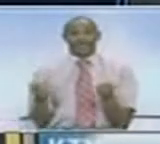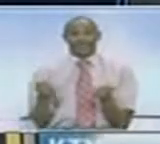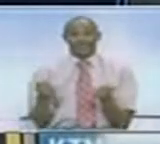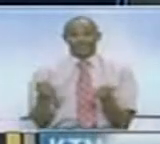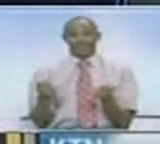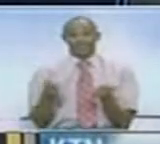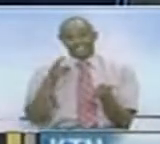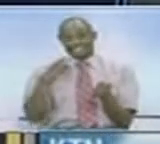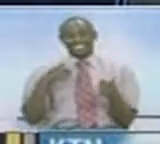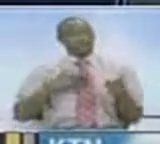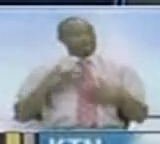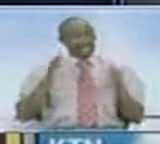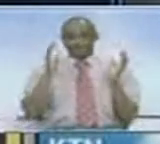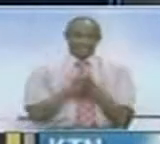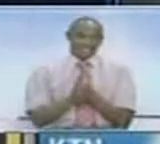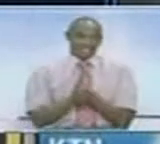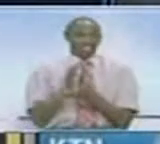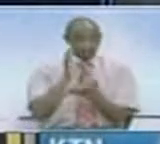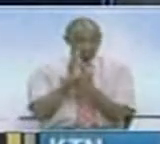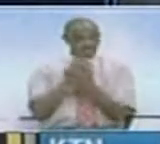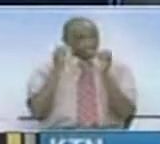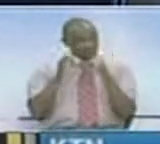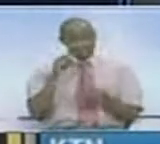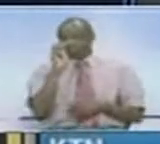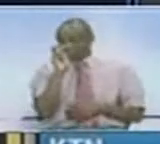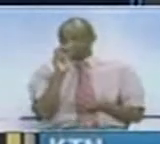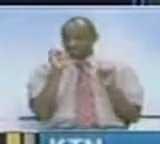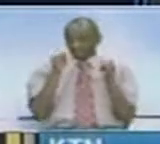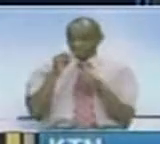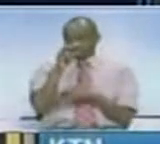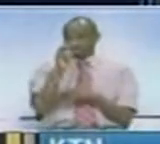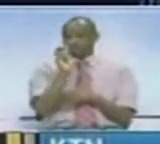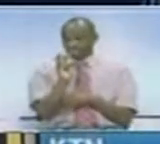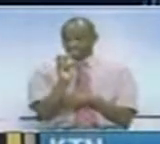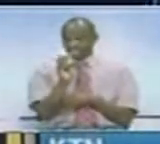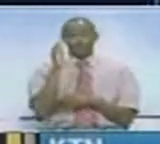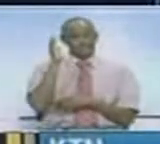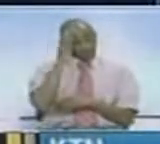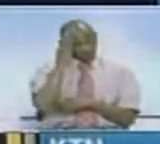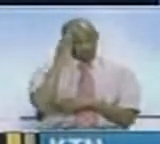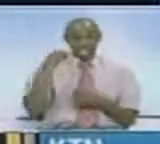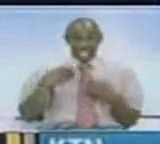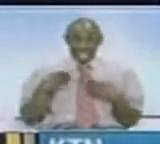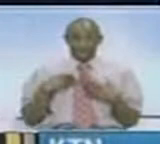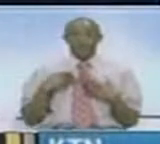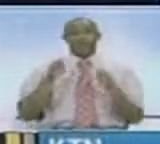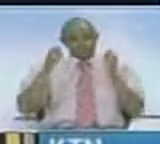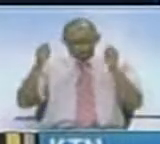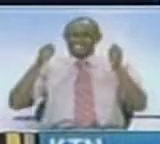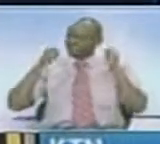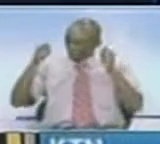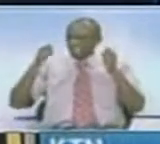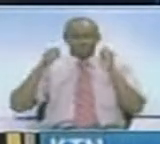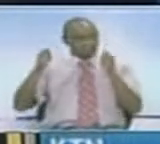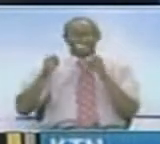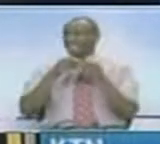which has been a bit of a concern. And by the way, if you have been watching the news and you have been following this story, you will know that there have been protests in Brazil,